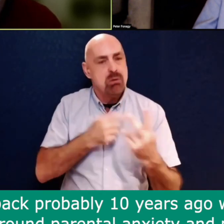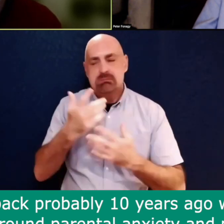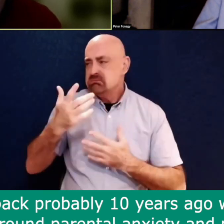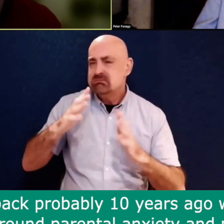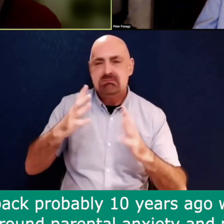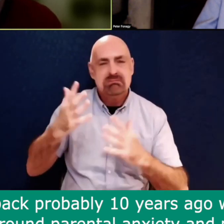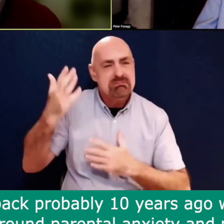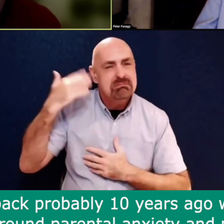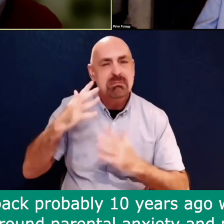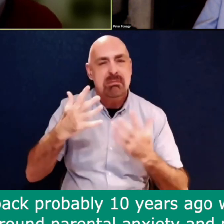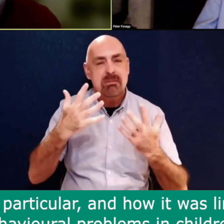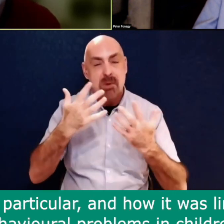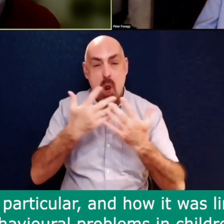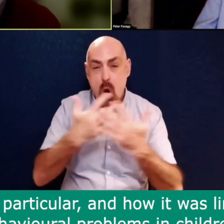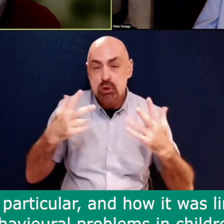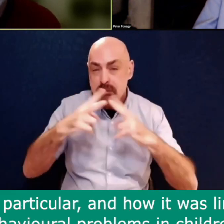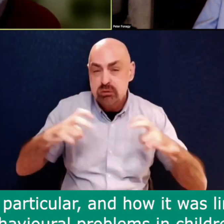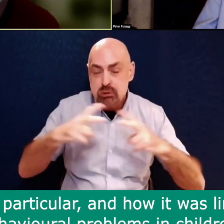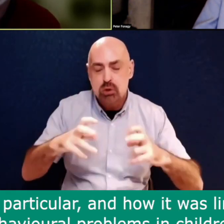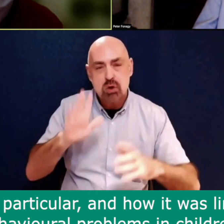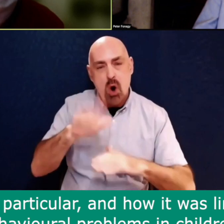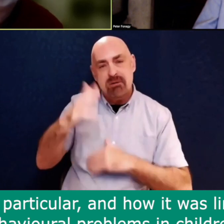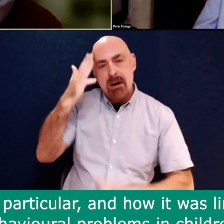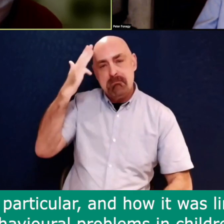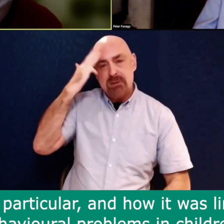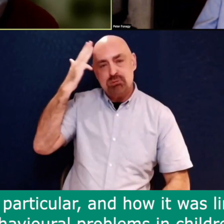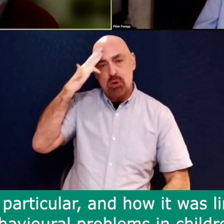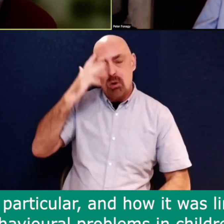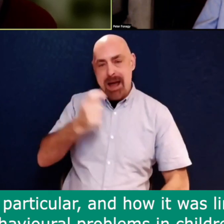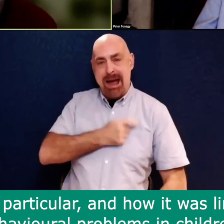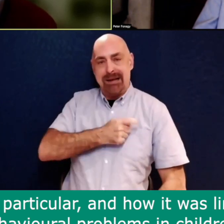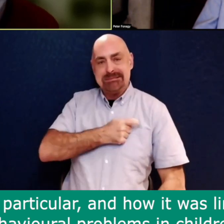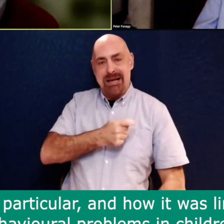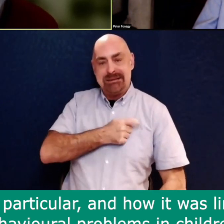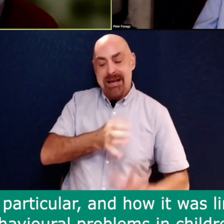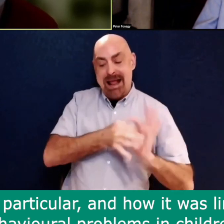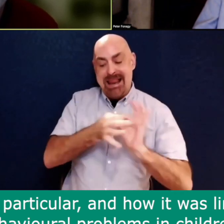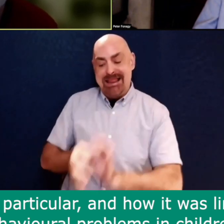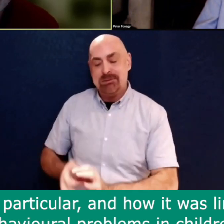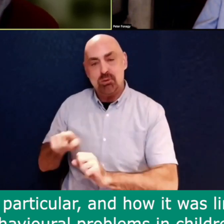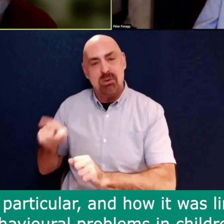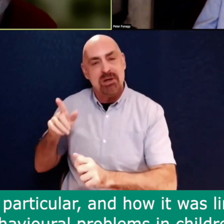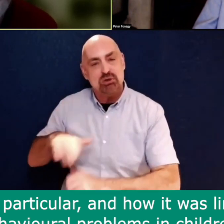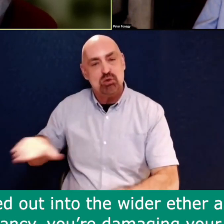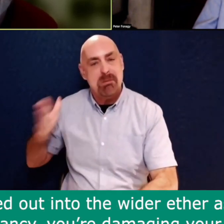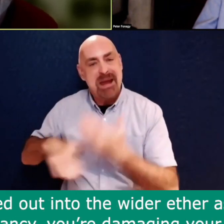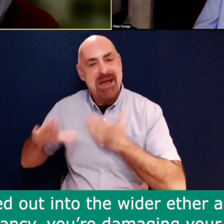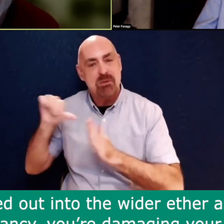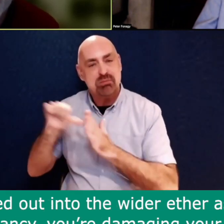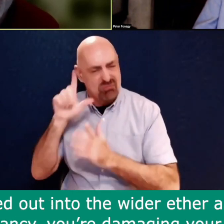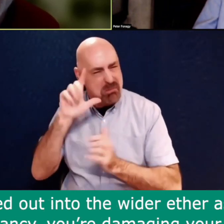around parental anxiety in pregnancy, maternal anxiety in particular, and how it was linked with increased behavioural problems in children, as you'll know